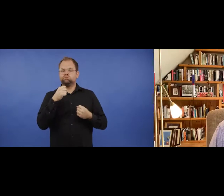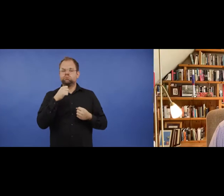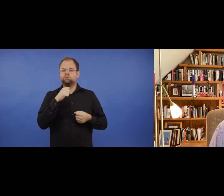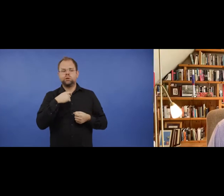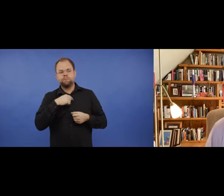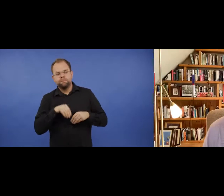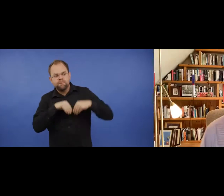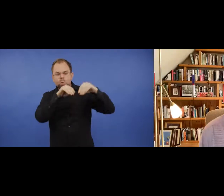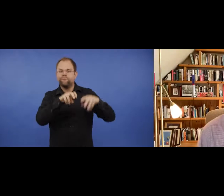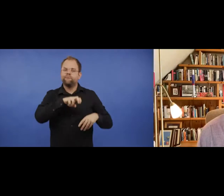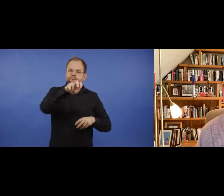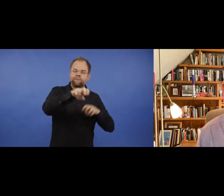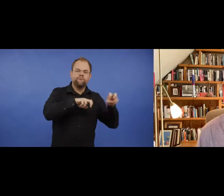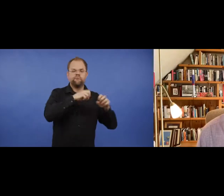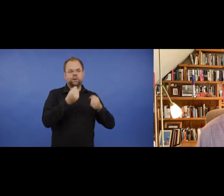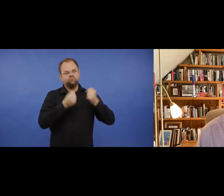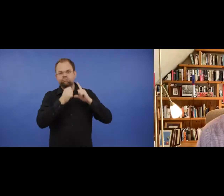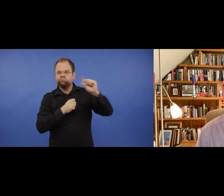always